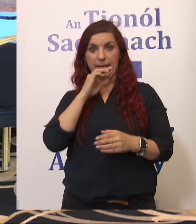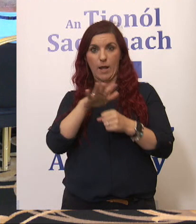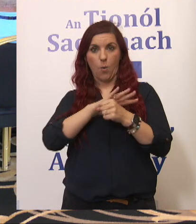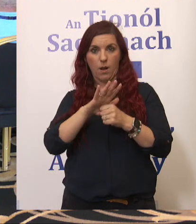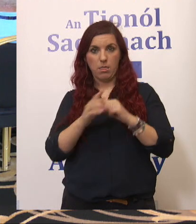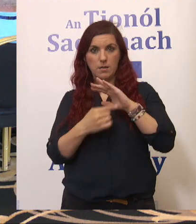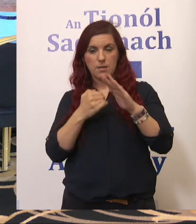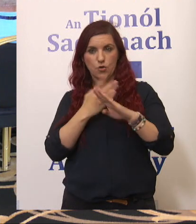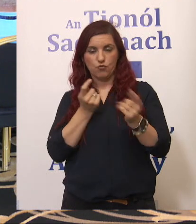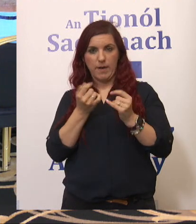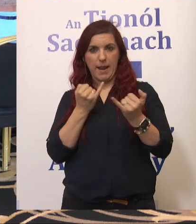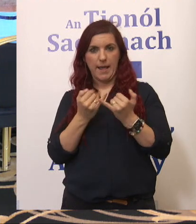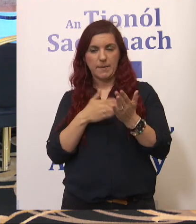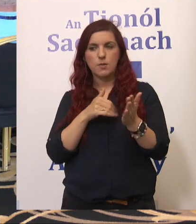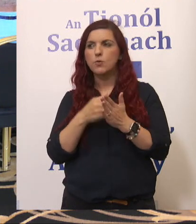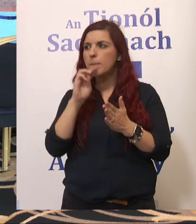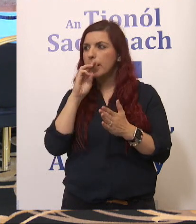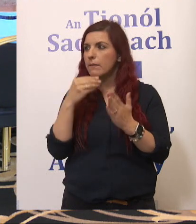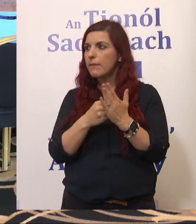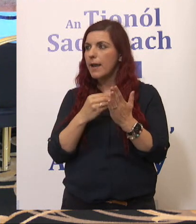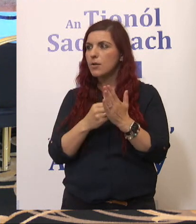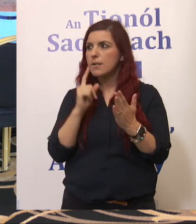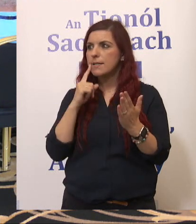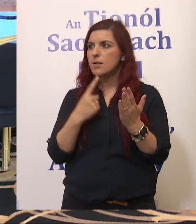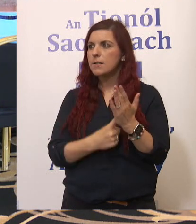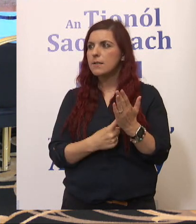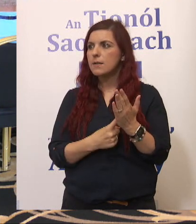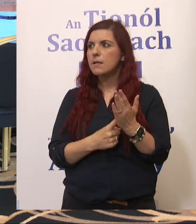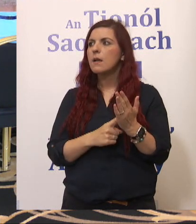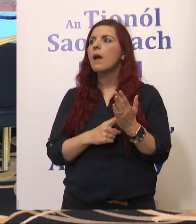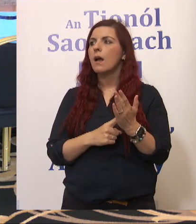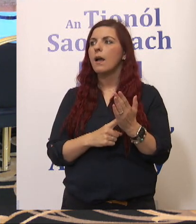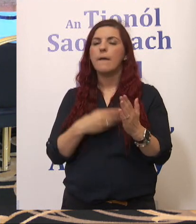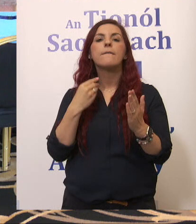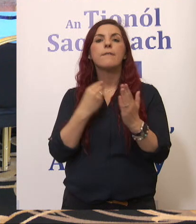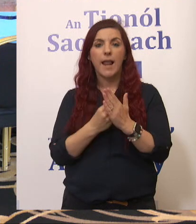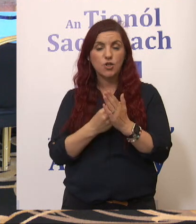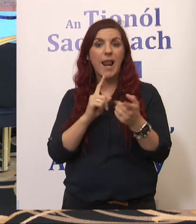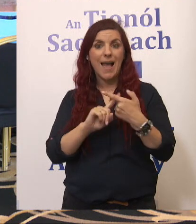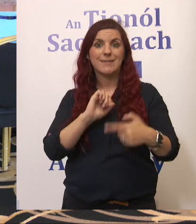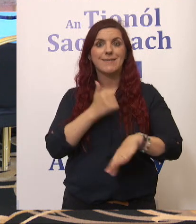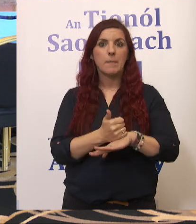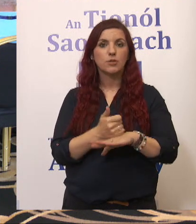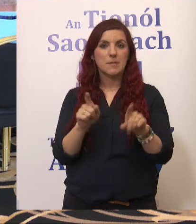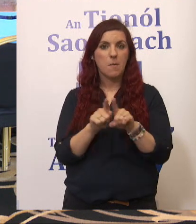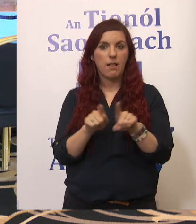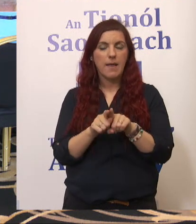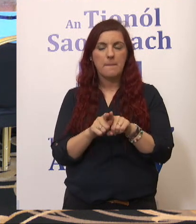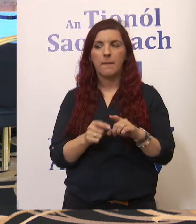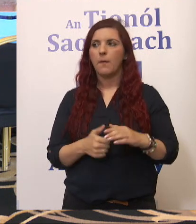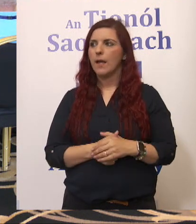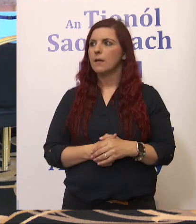So these are based for financial decisions, these are financial allocations and things like that? Financial and the staffing kind of across.